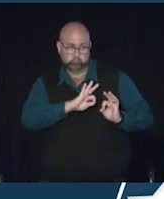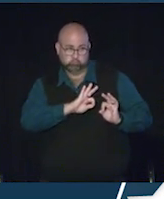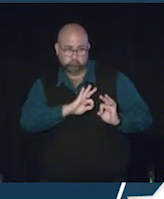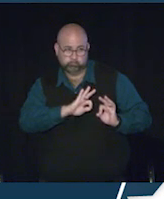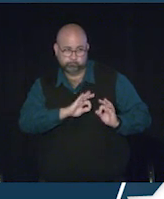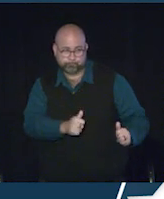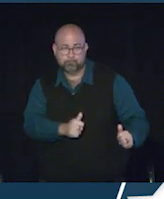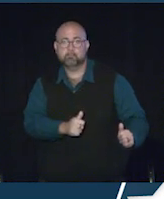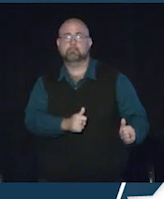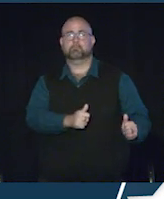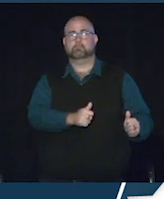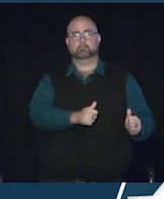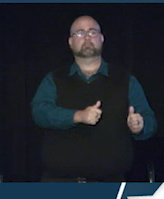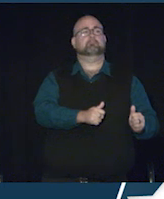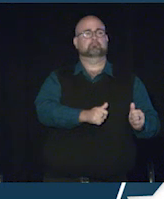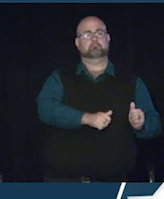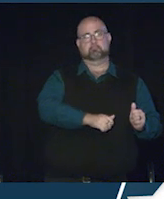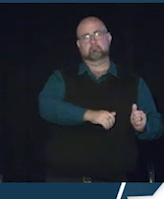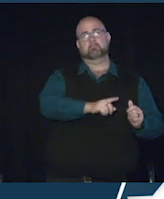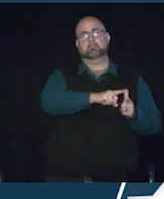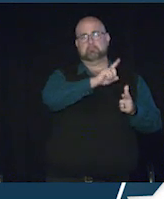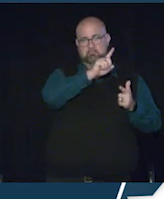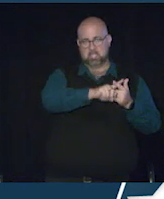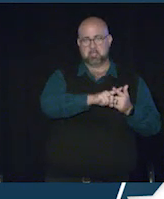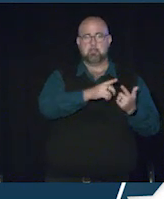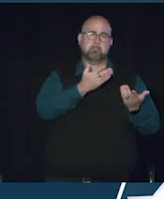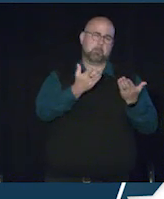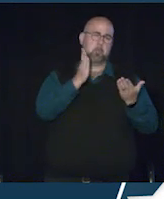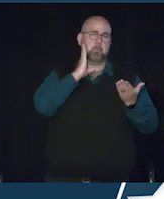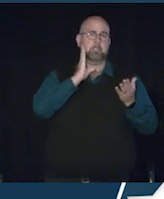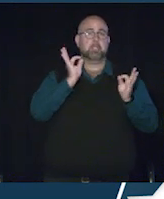truly satisfied and stable on that job before we look at